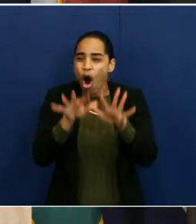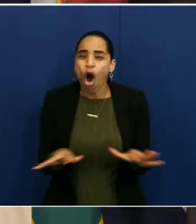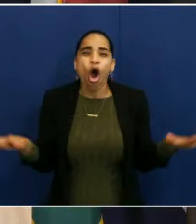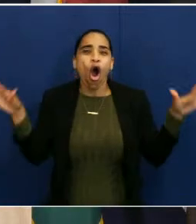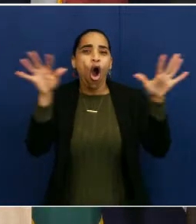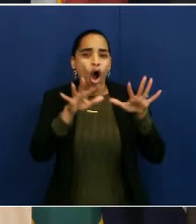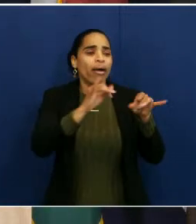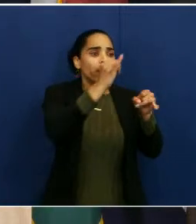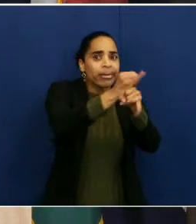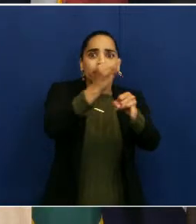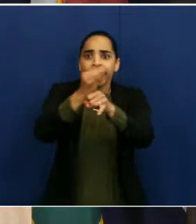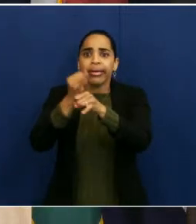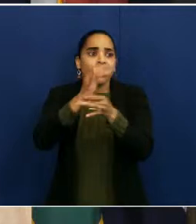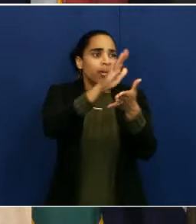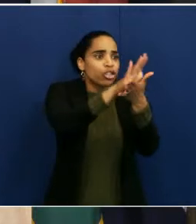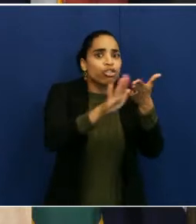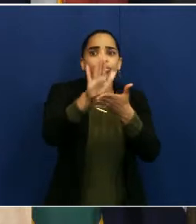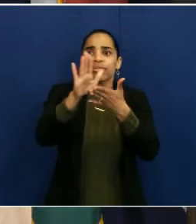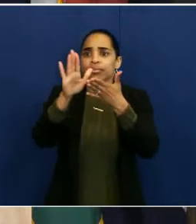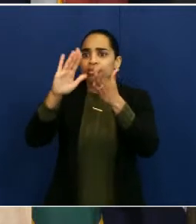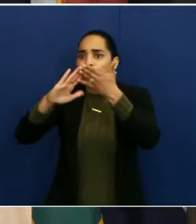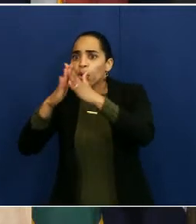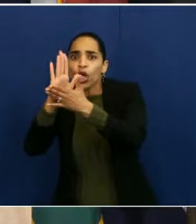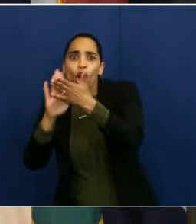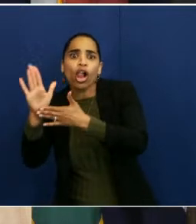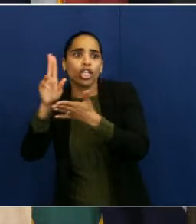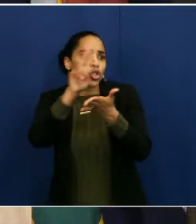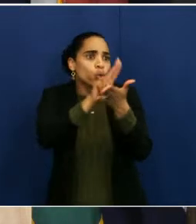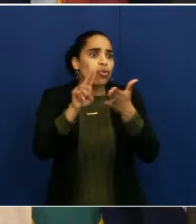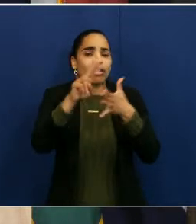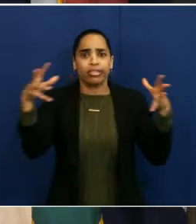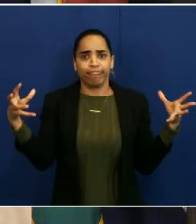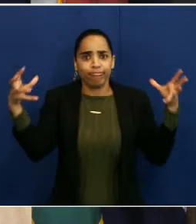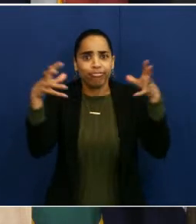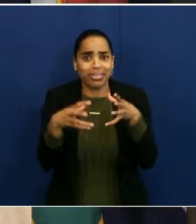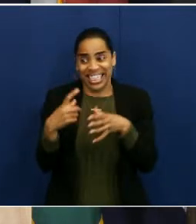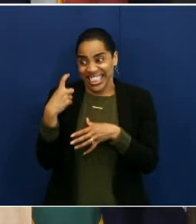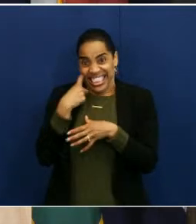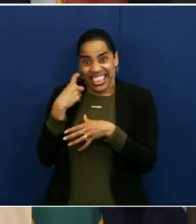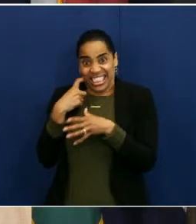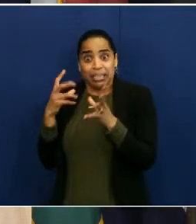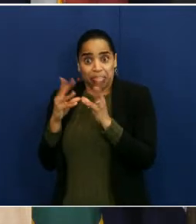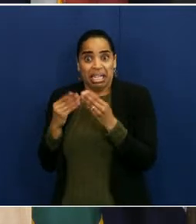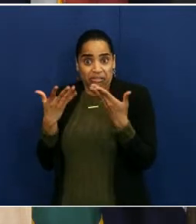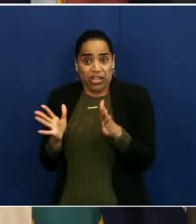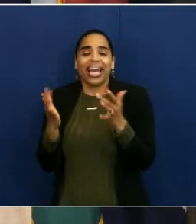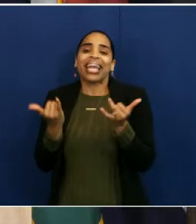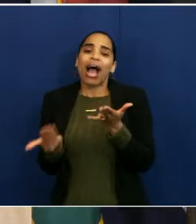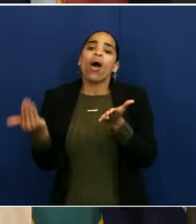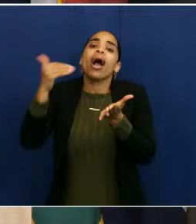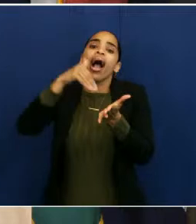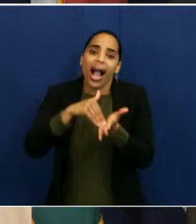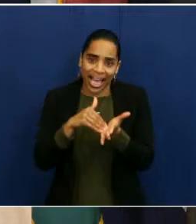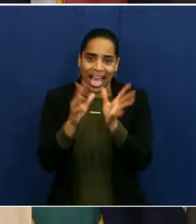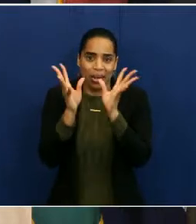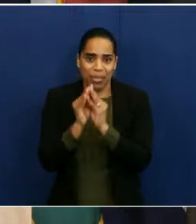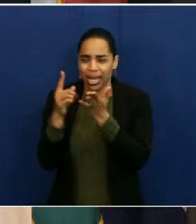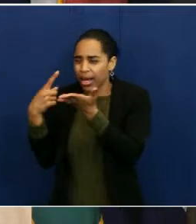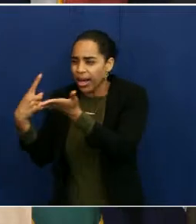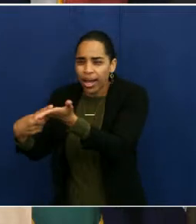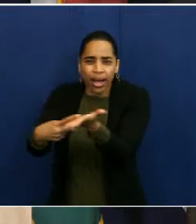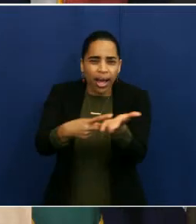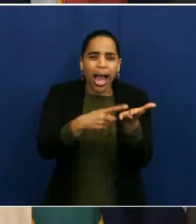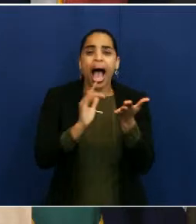the institutions of higher education. And we met with them previously as well, but to